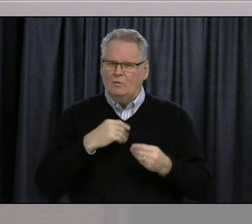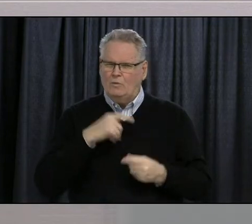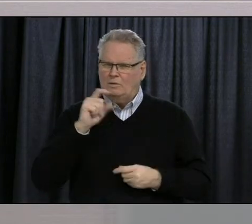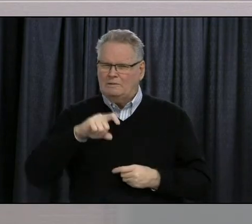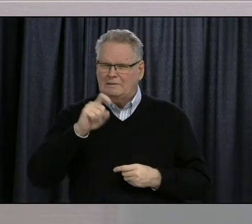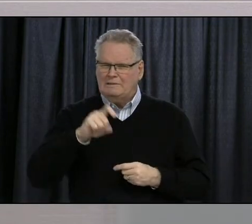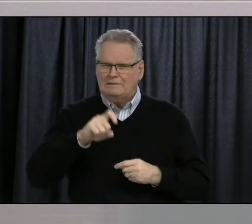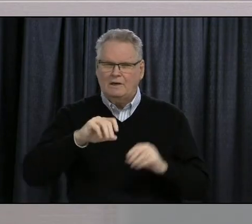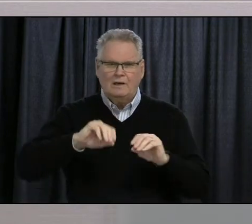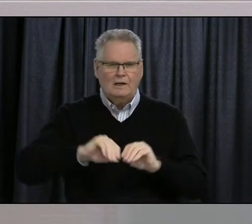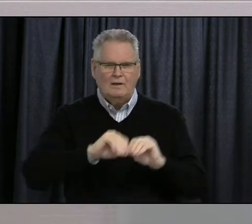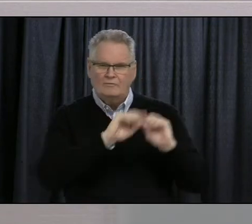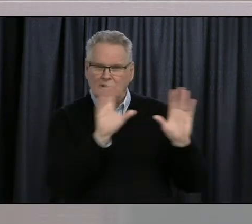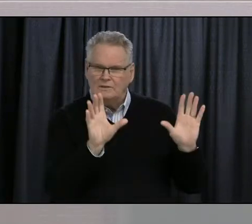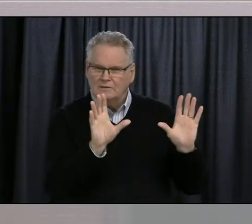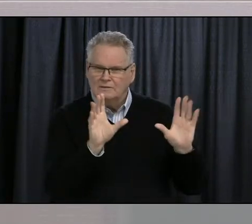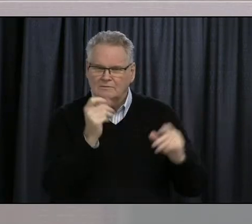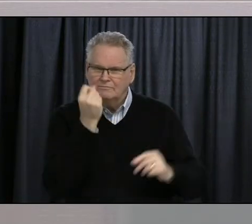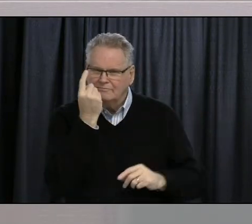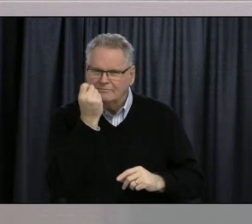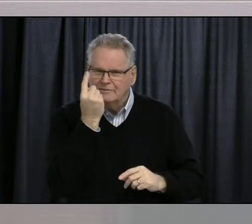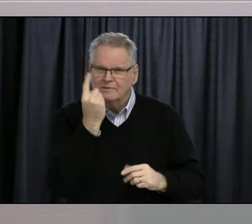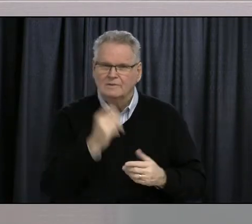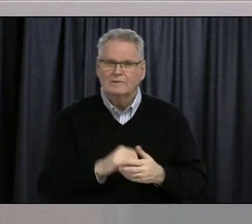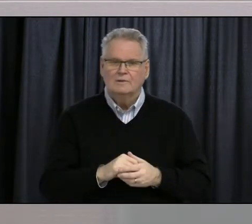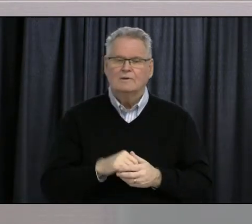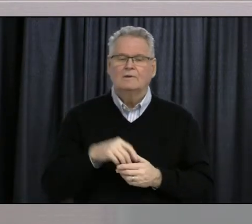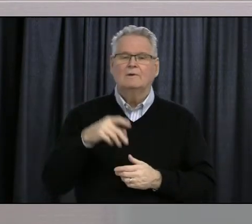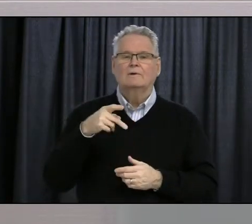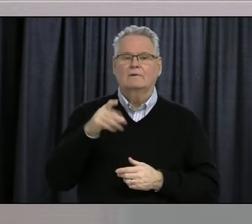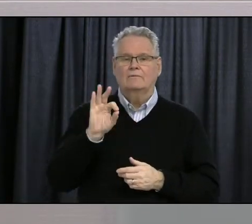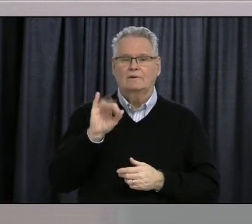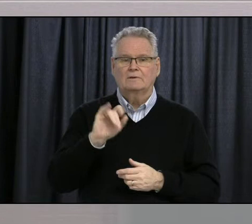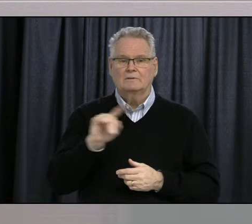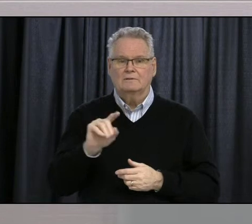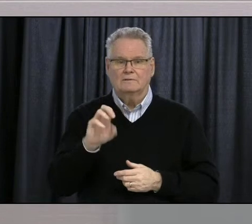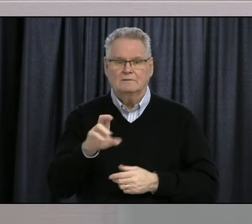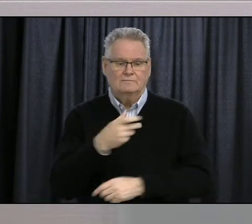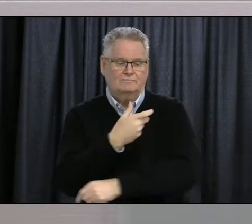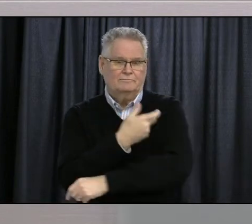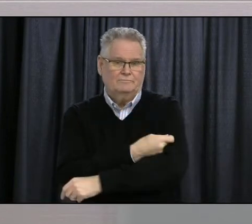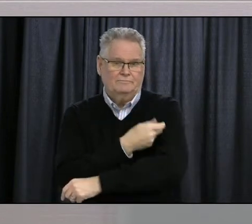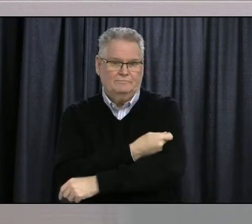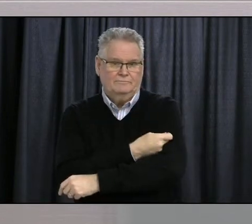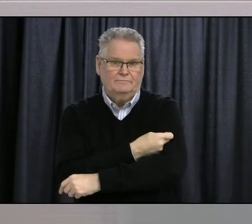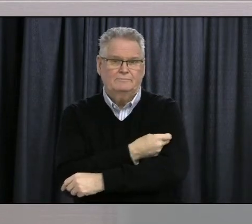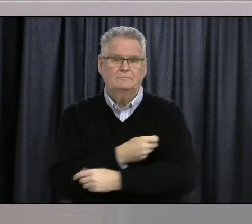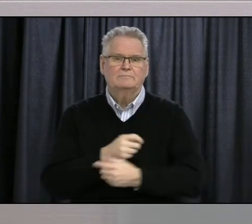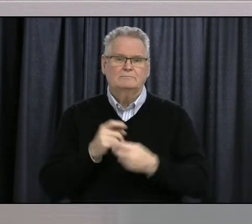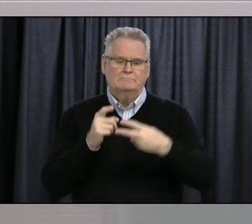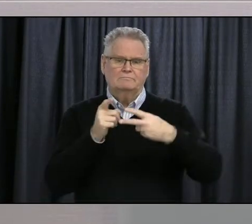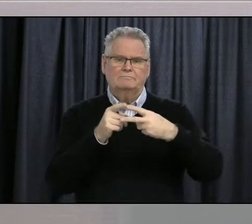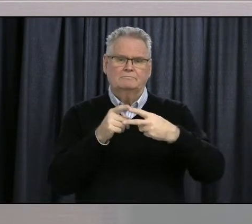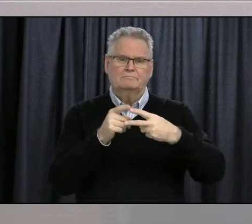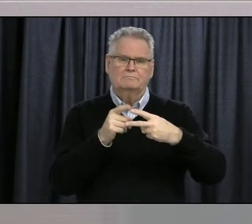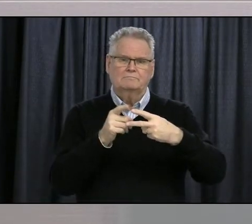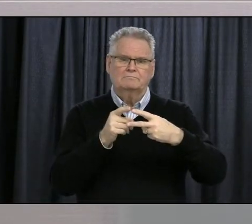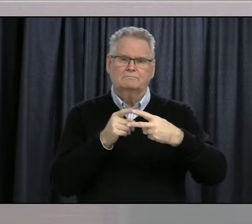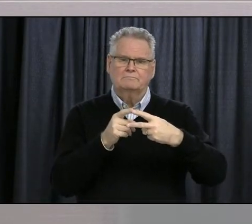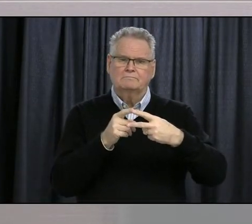by Pfizer. I know when we first started getting the shipments in, we were, there was, sorry, there's some chatter